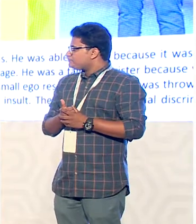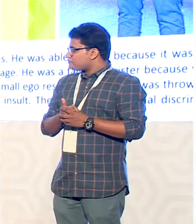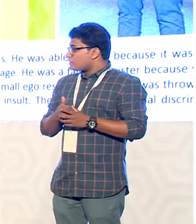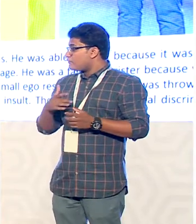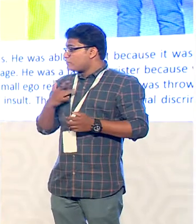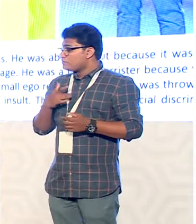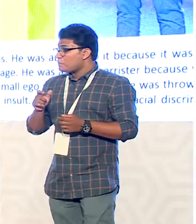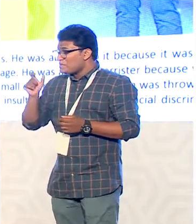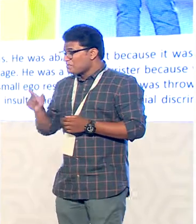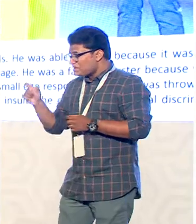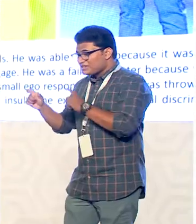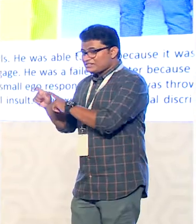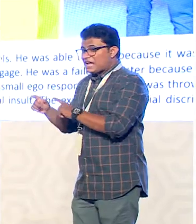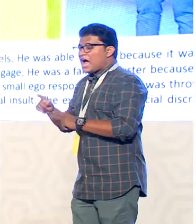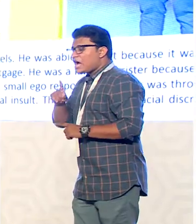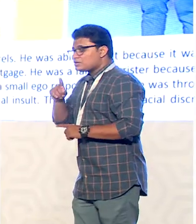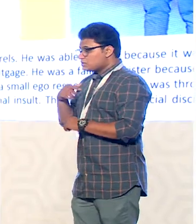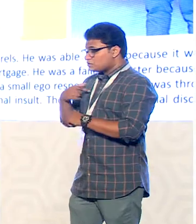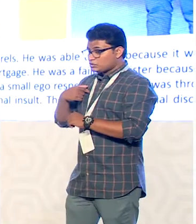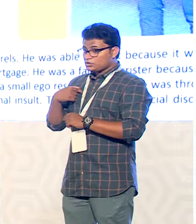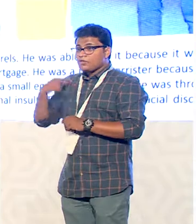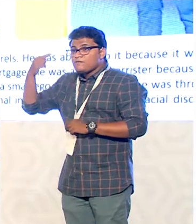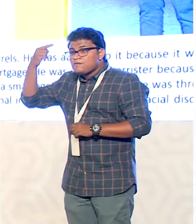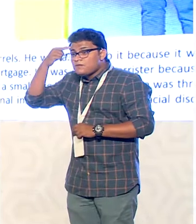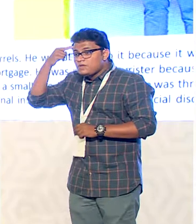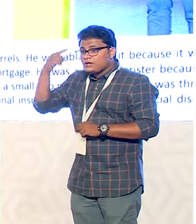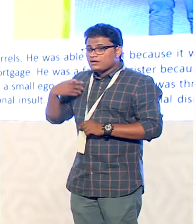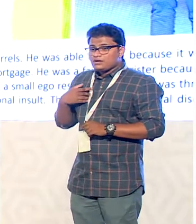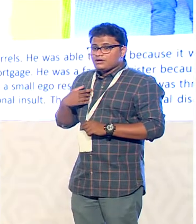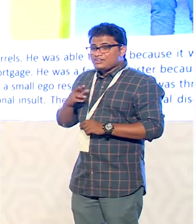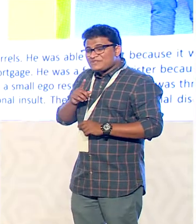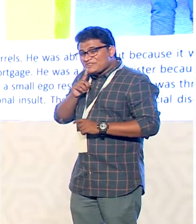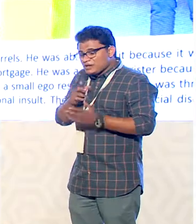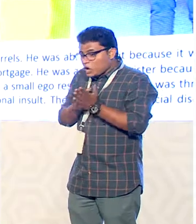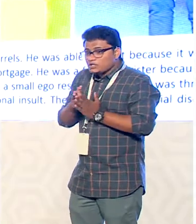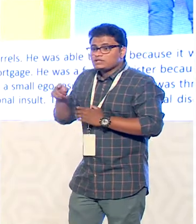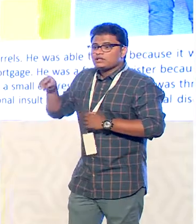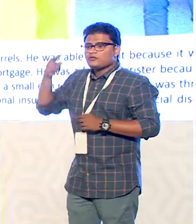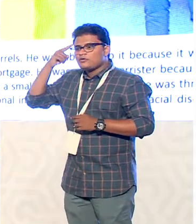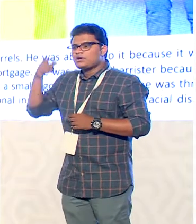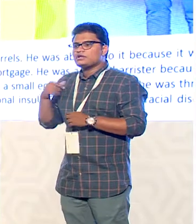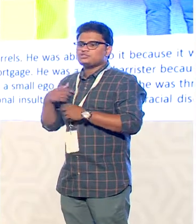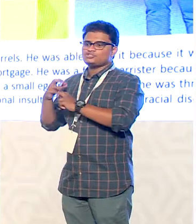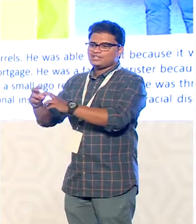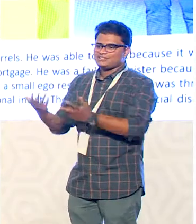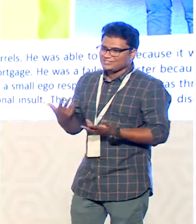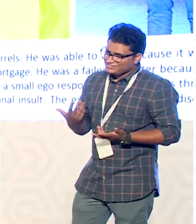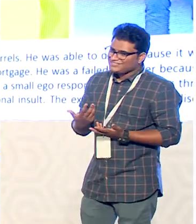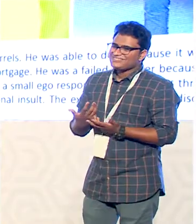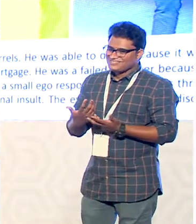strongest, are the most true, the most authentic ways for us to journey on this